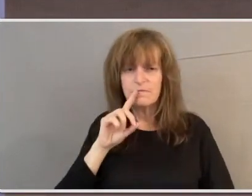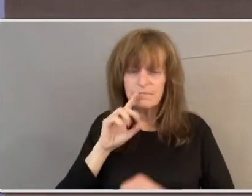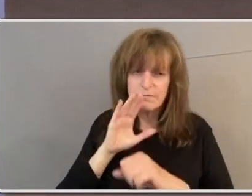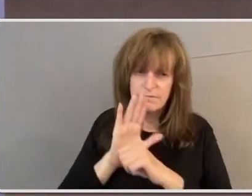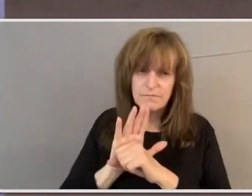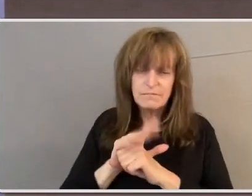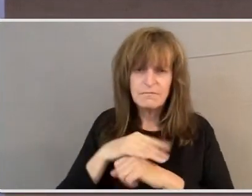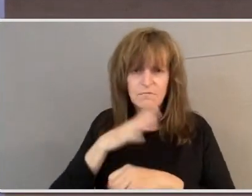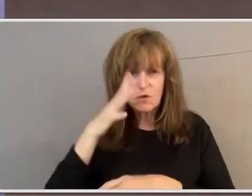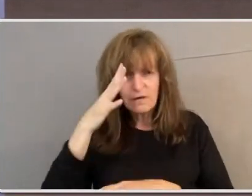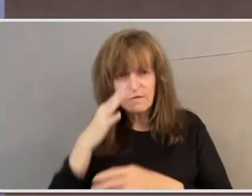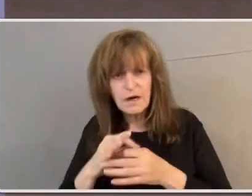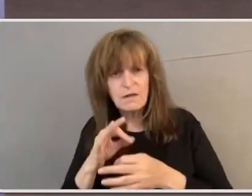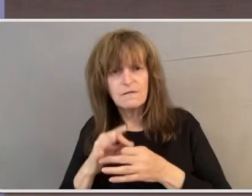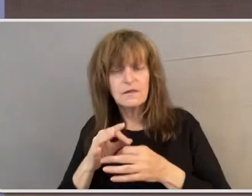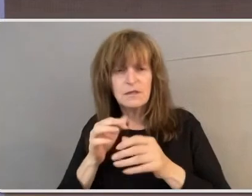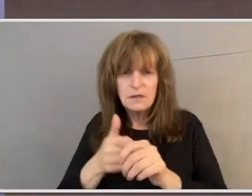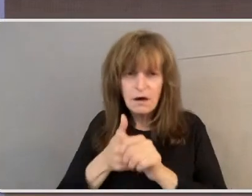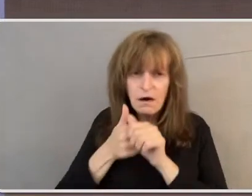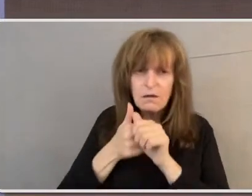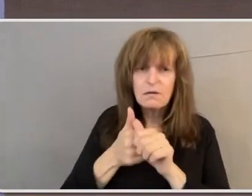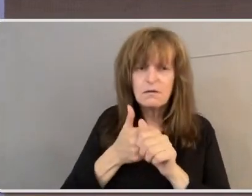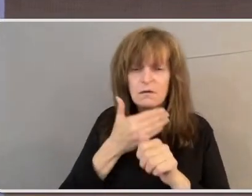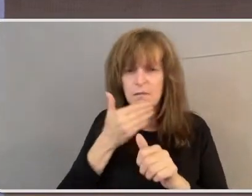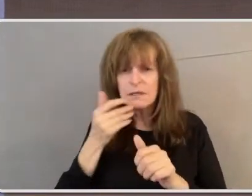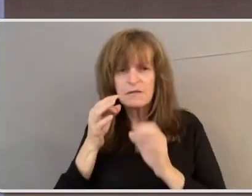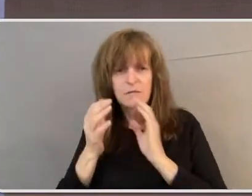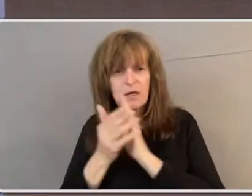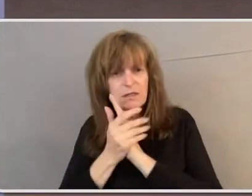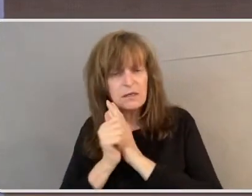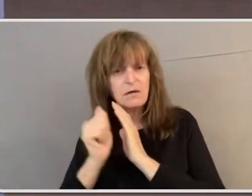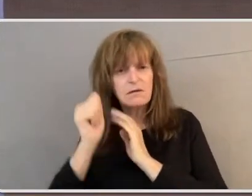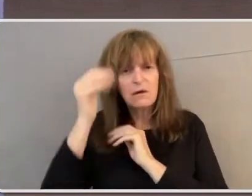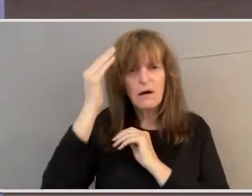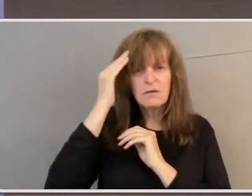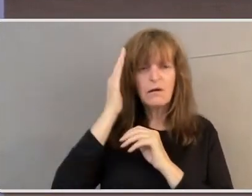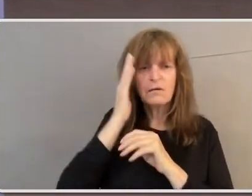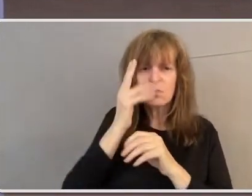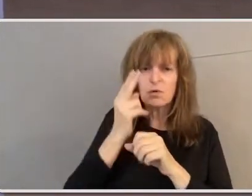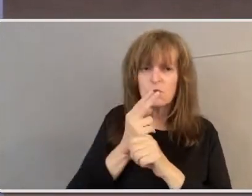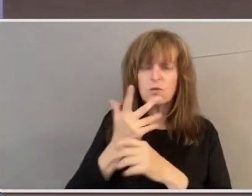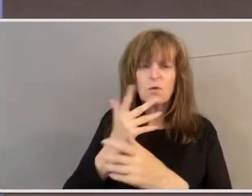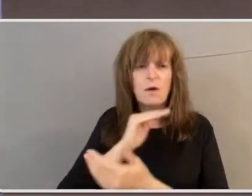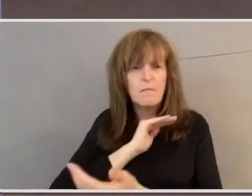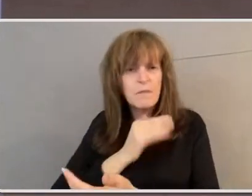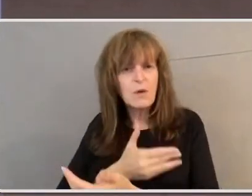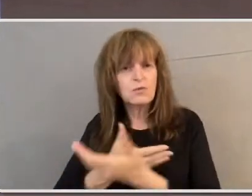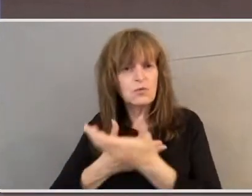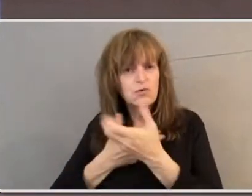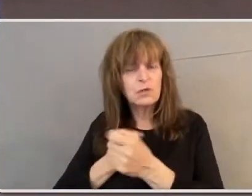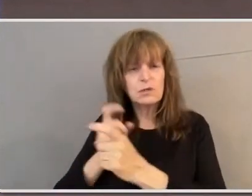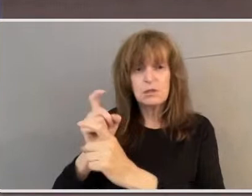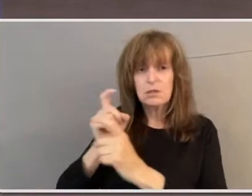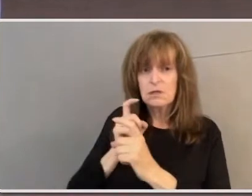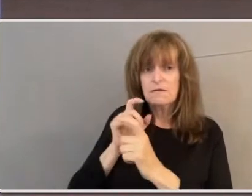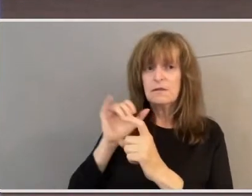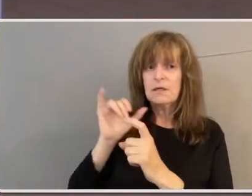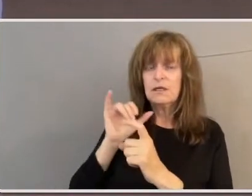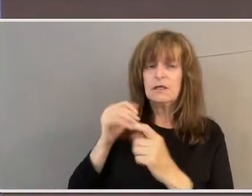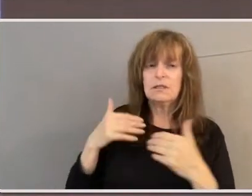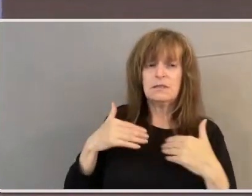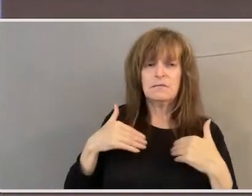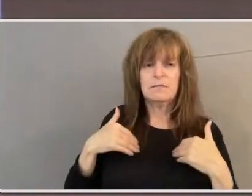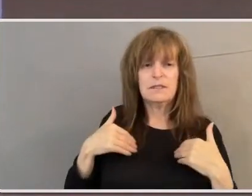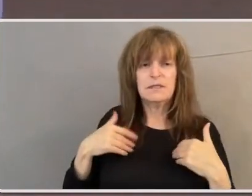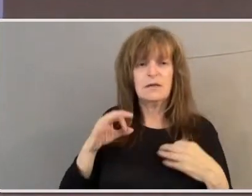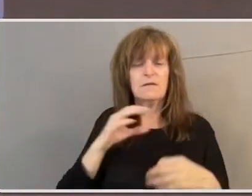knowledge, execute the powers and trusts reposed in me as Minister of Citizenship and Multiculturalism